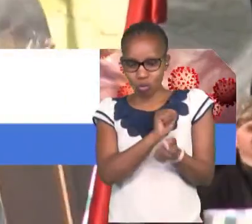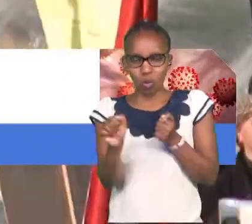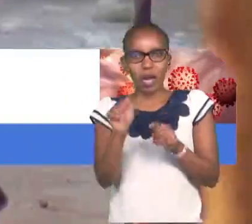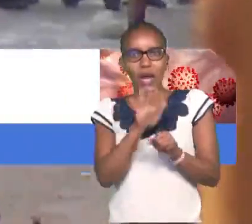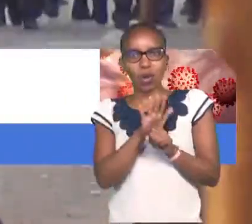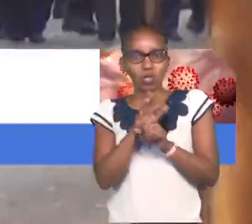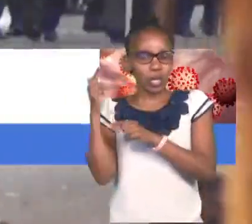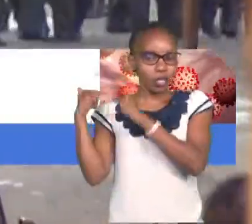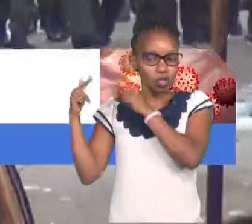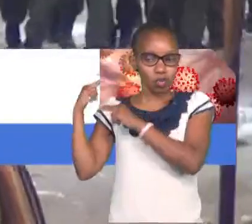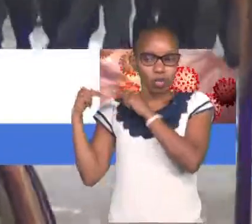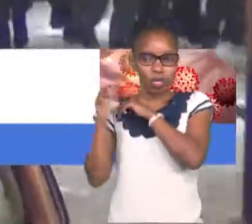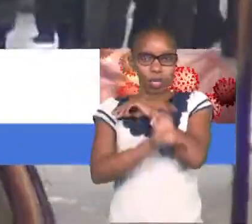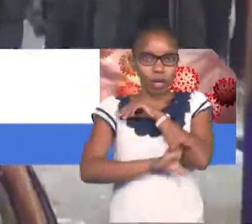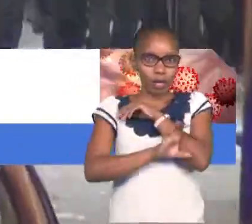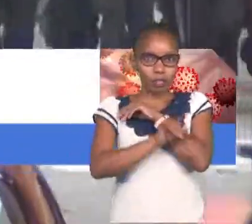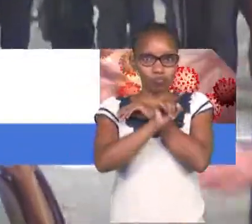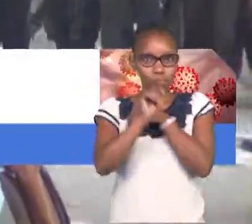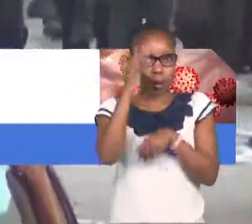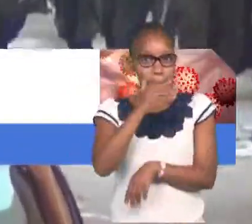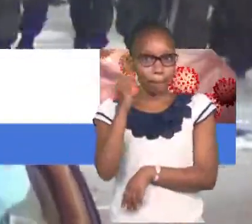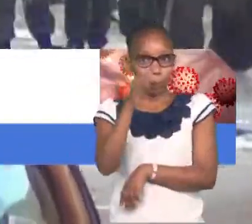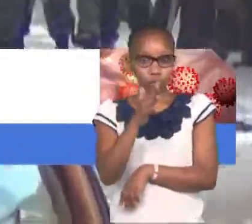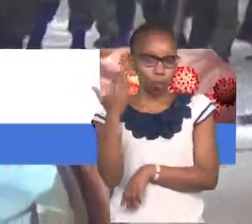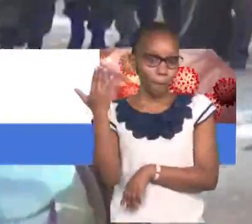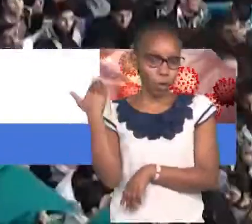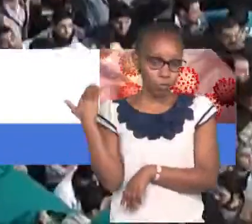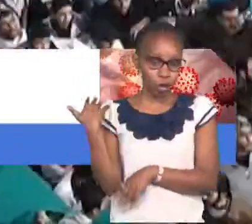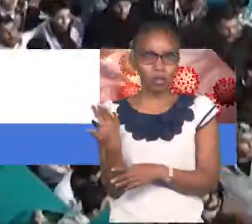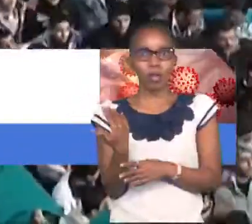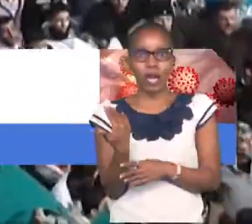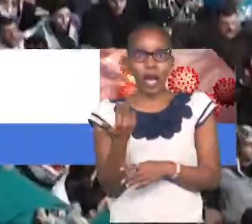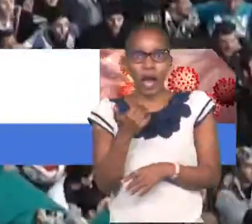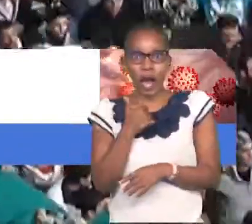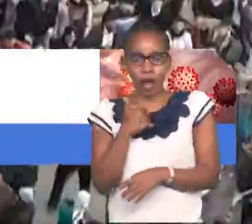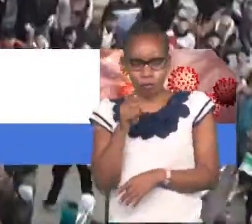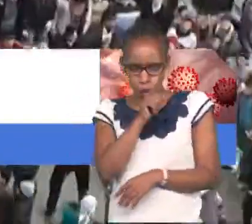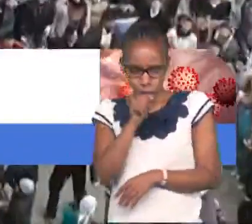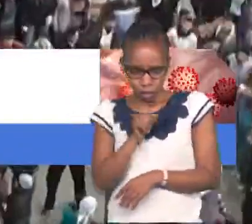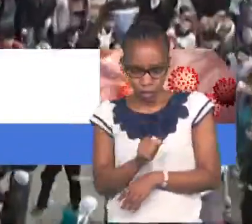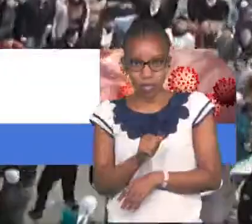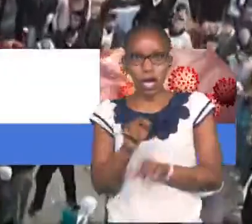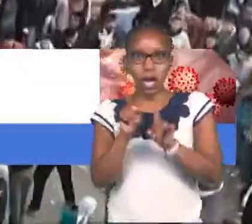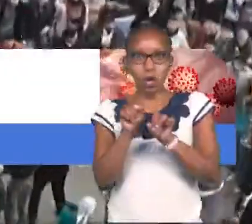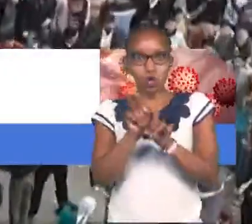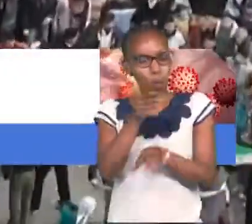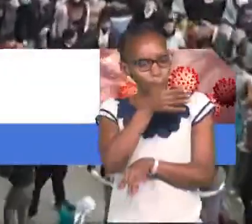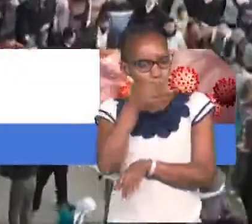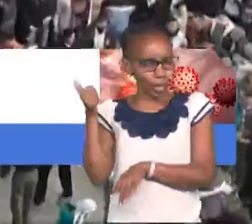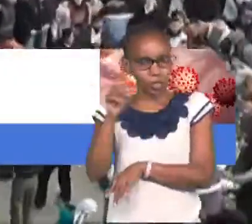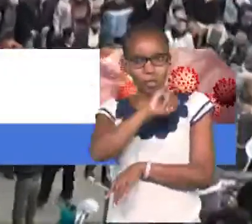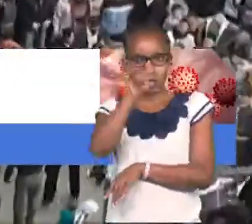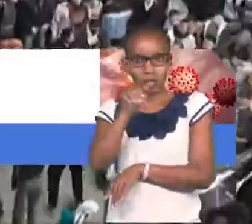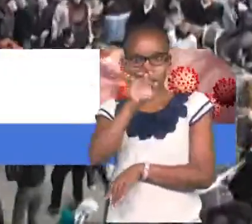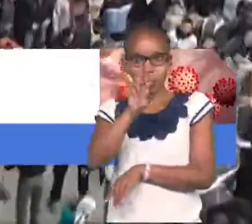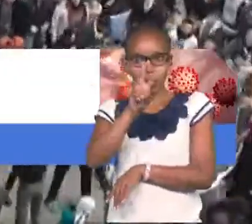past. Syria was an archaeologist paradise, a World Heritage home to some of the oldest and best preserved jewels of